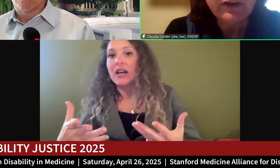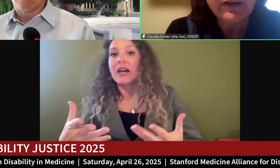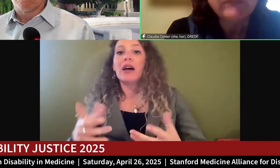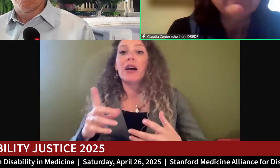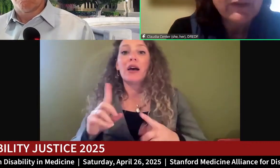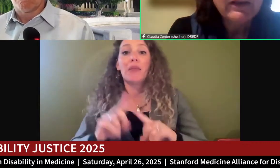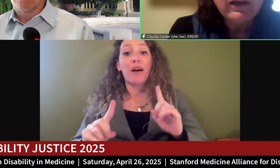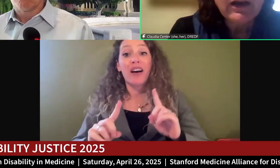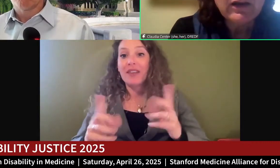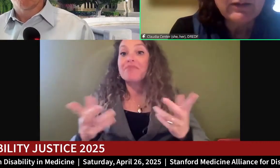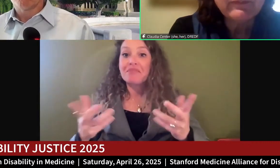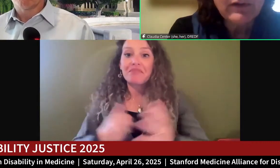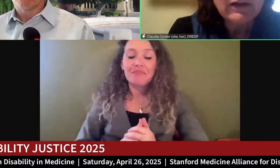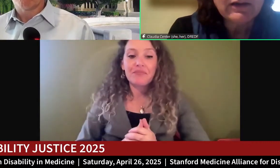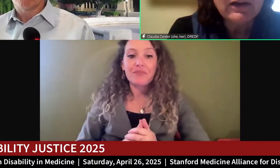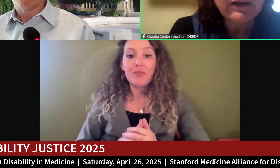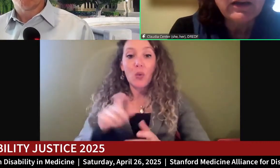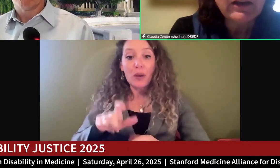disability community